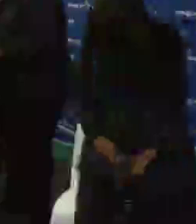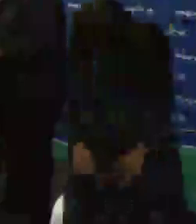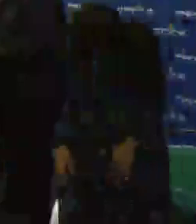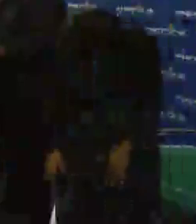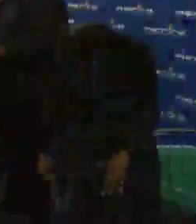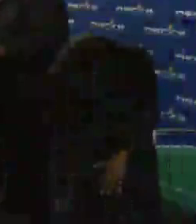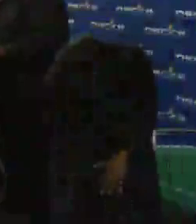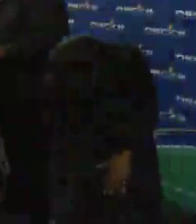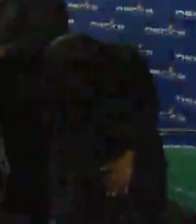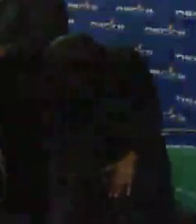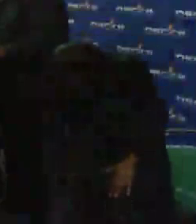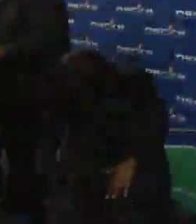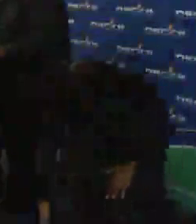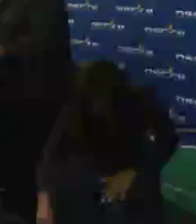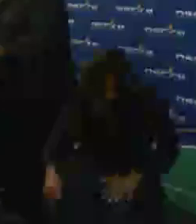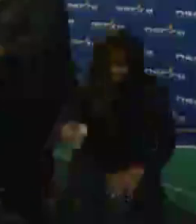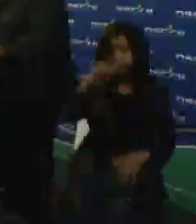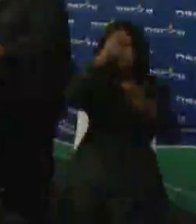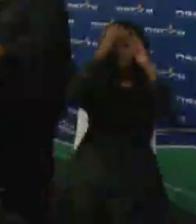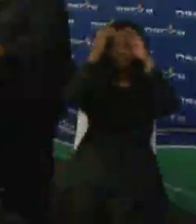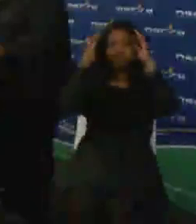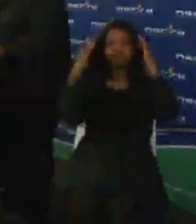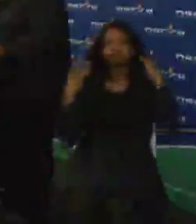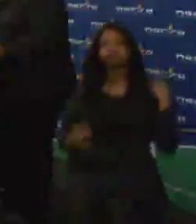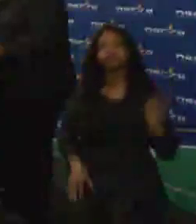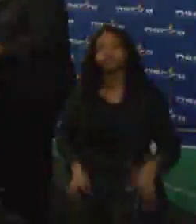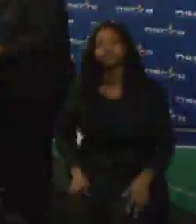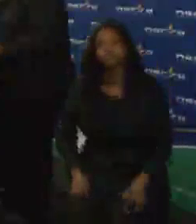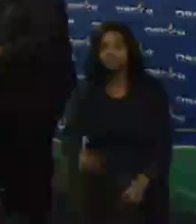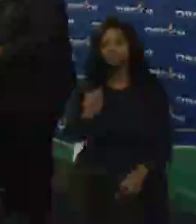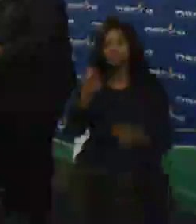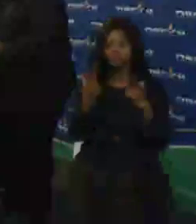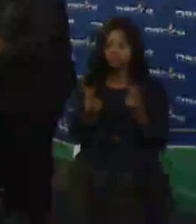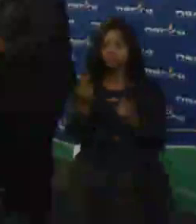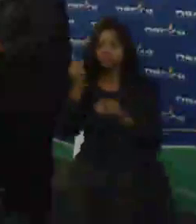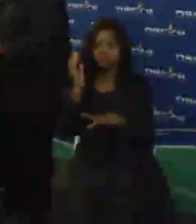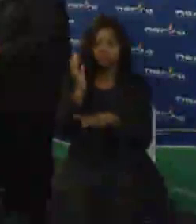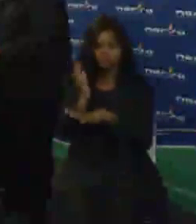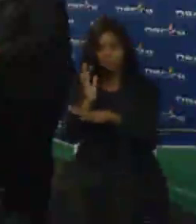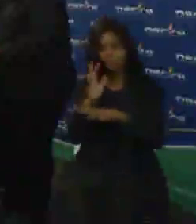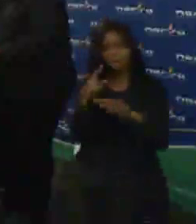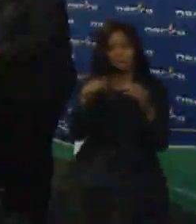Mr. Kassim, do you have any presentation? Yes, we did say that.